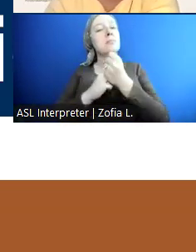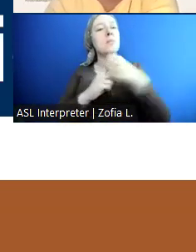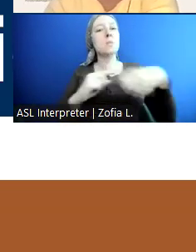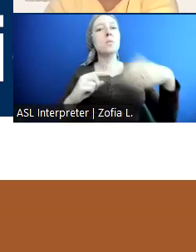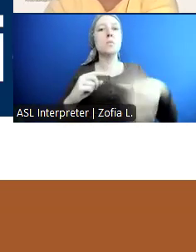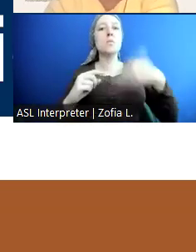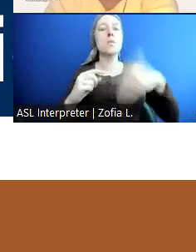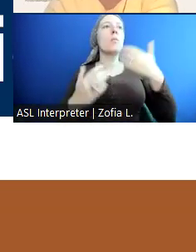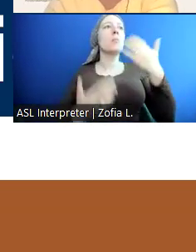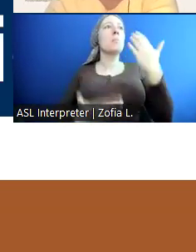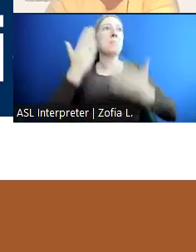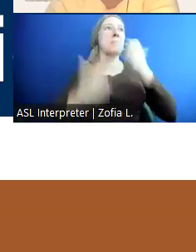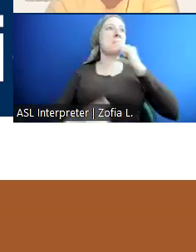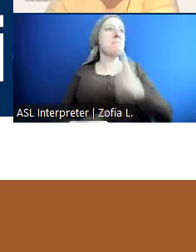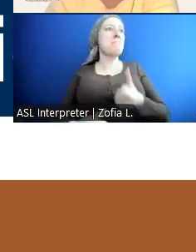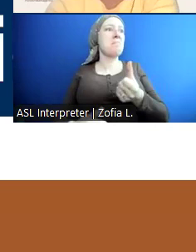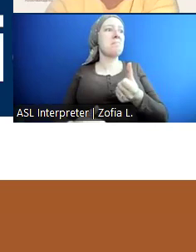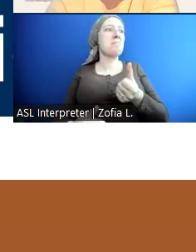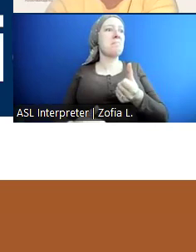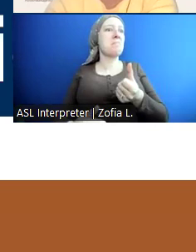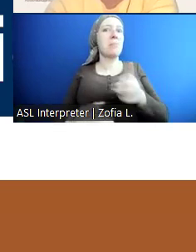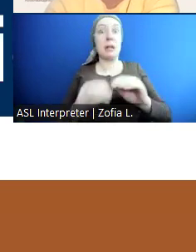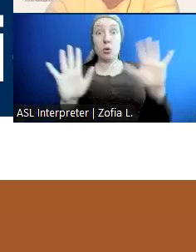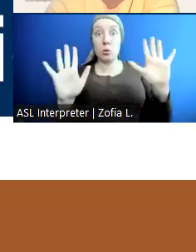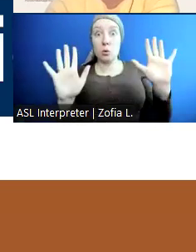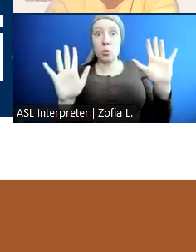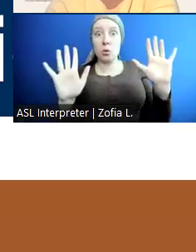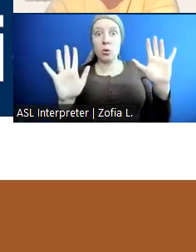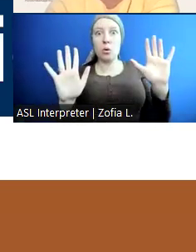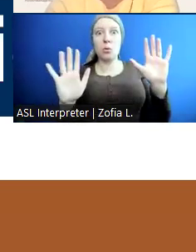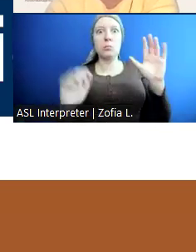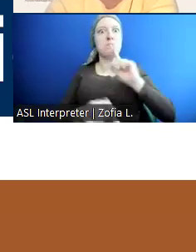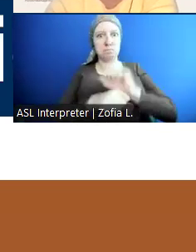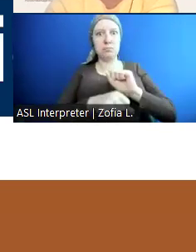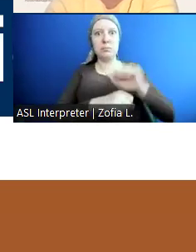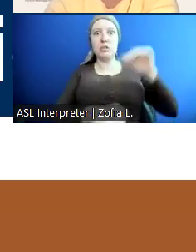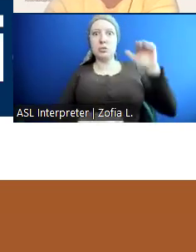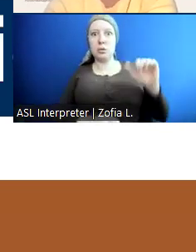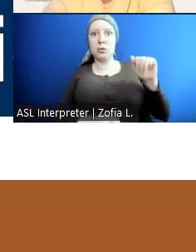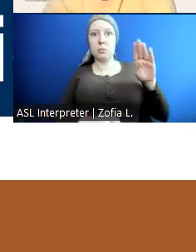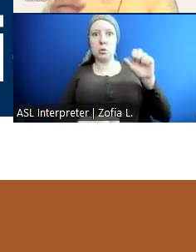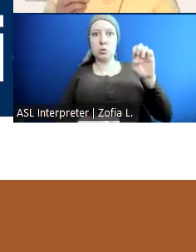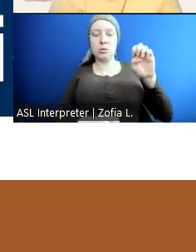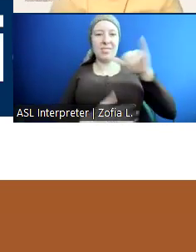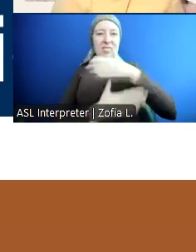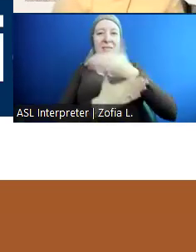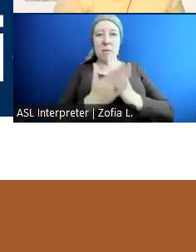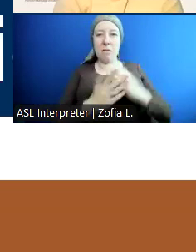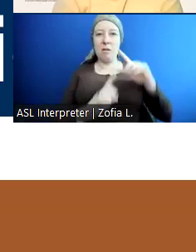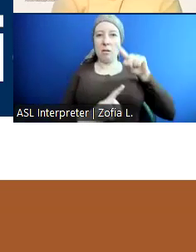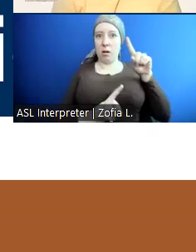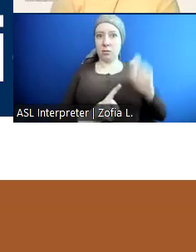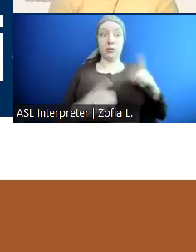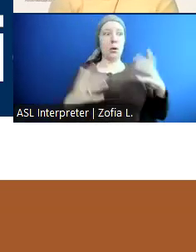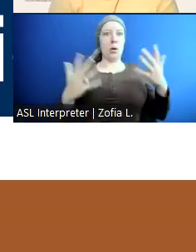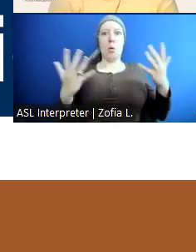it may not be so clear that it is, you know, child abuse. And again, it goes back to that piece of what are the questions